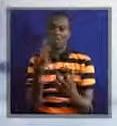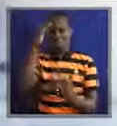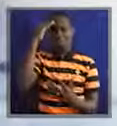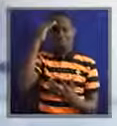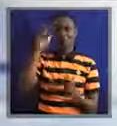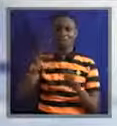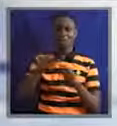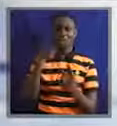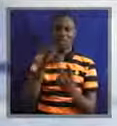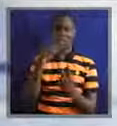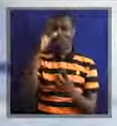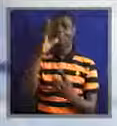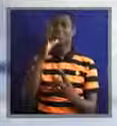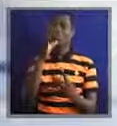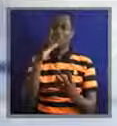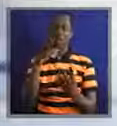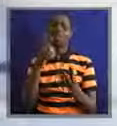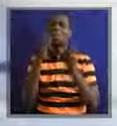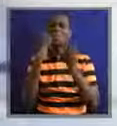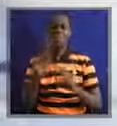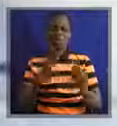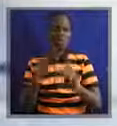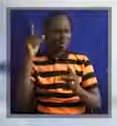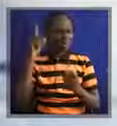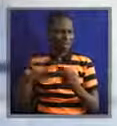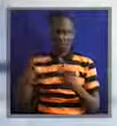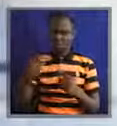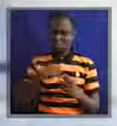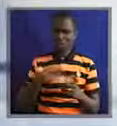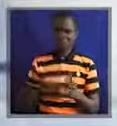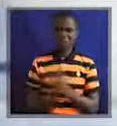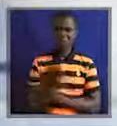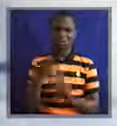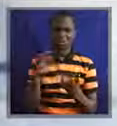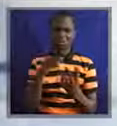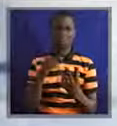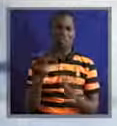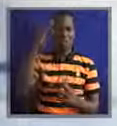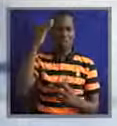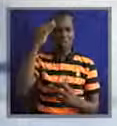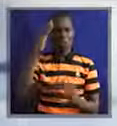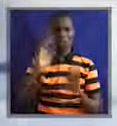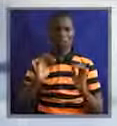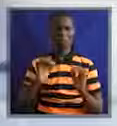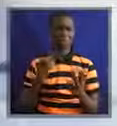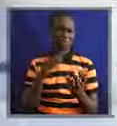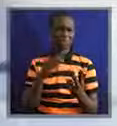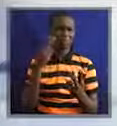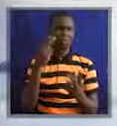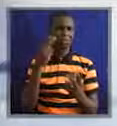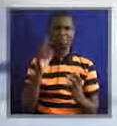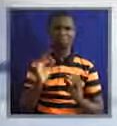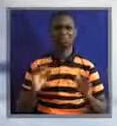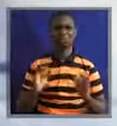no nipa bebre mu tie me ena no pe no wo ehu ne da na so so no kra wo ne sai wo grandmother no wo